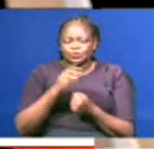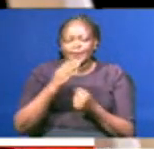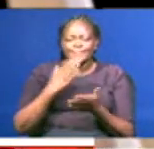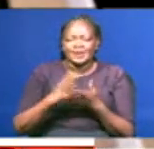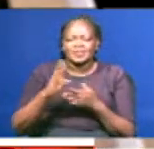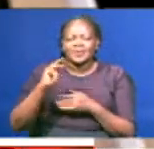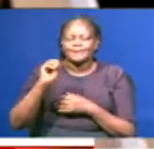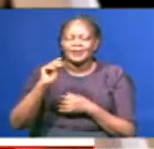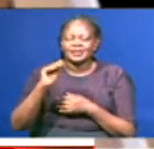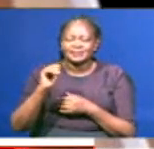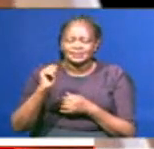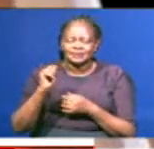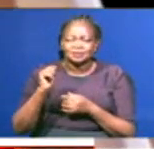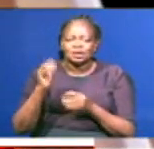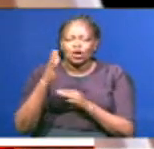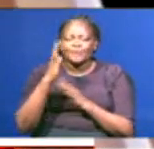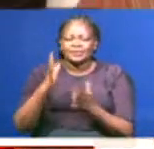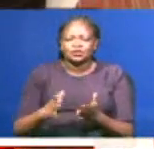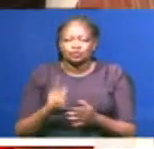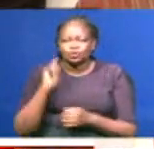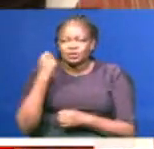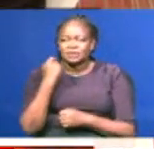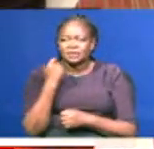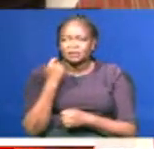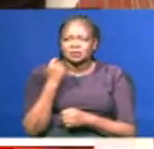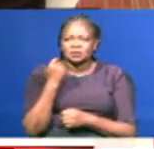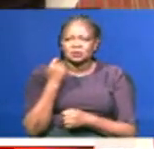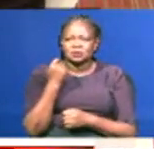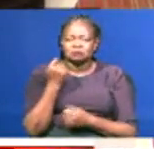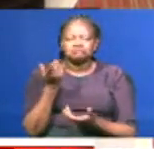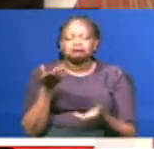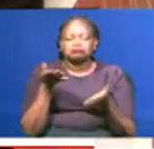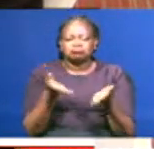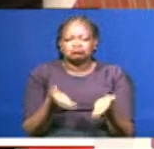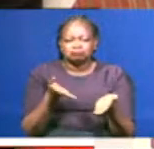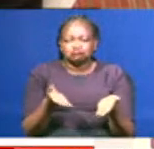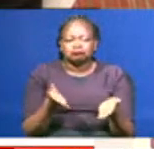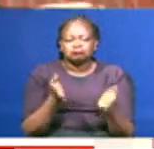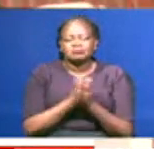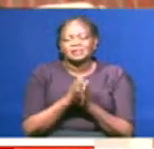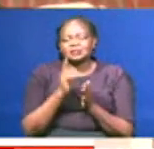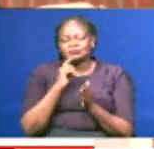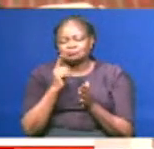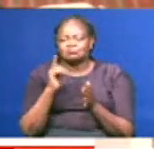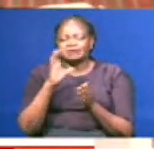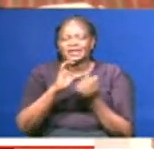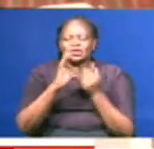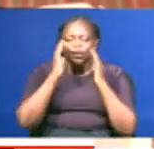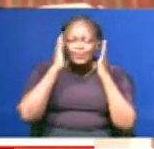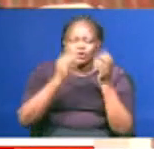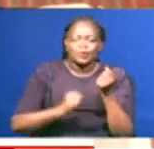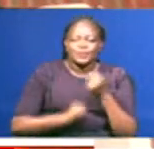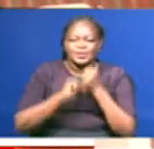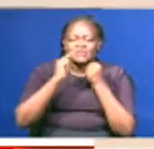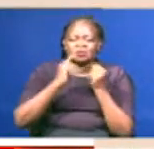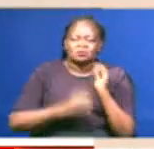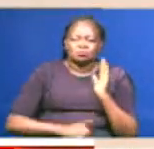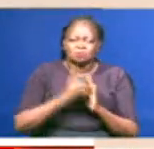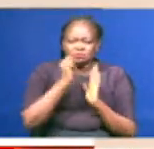High Commissioner to Kenya, Ruzaimi bin Mohamed, who was present, expressed his country's commitment to support Kenya's development